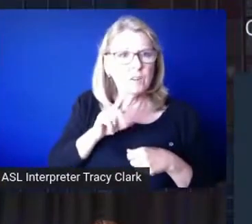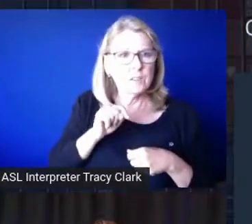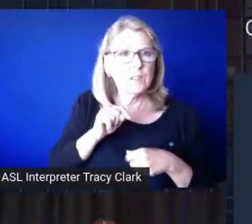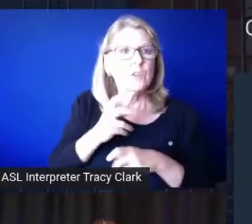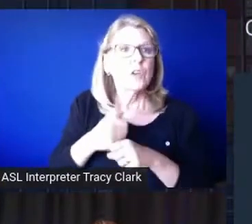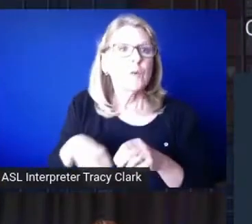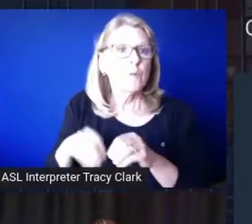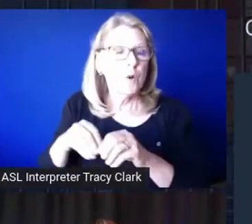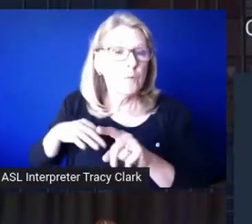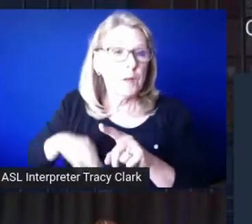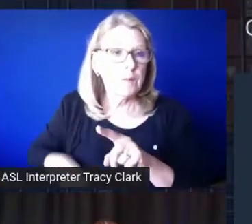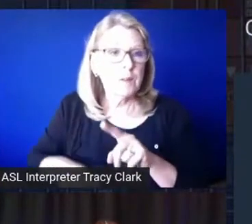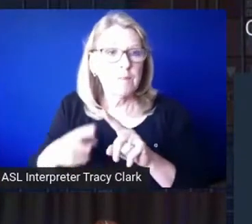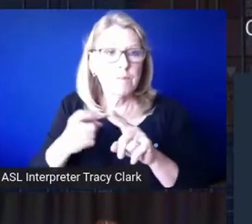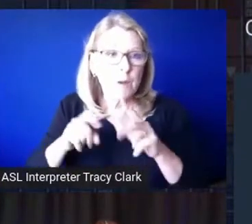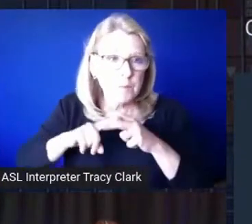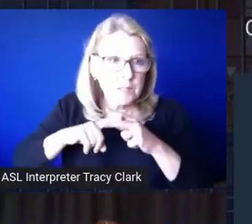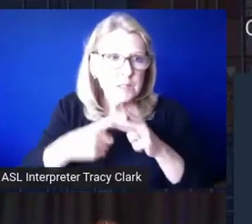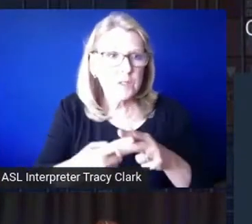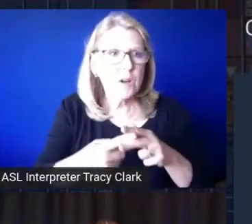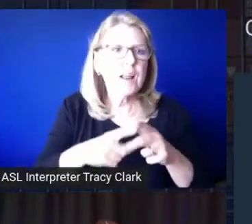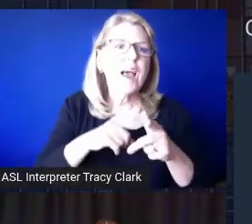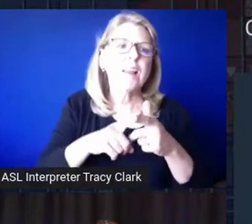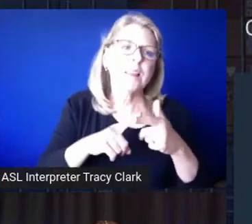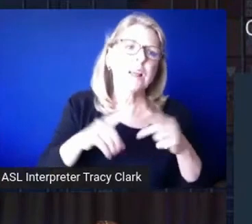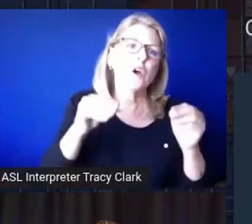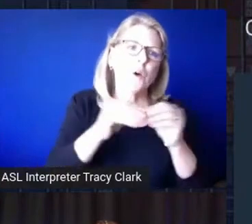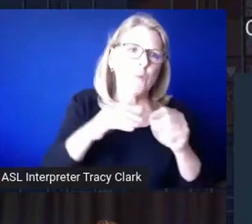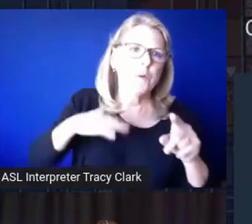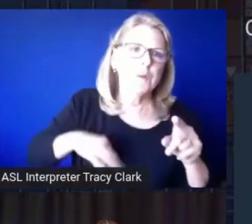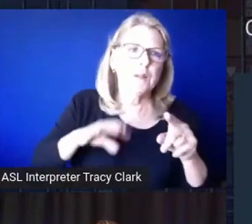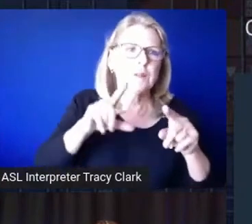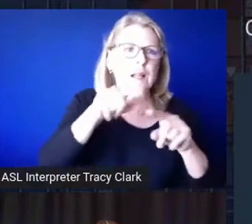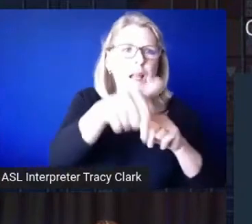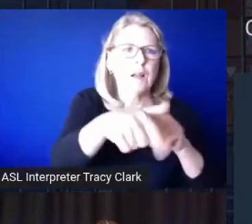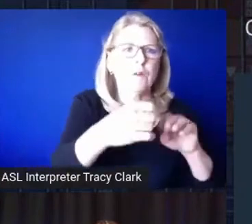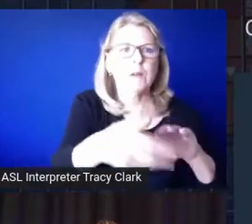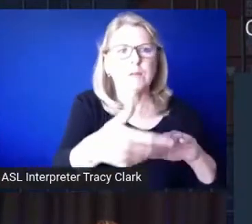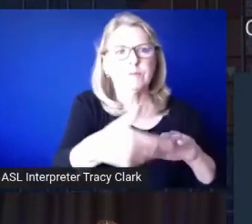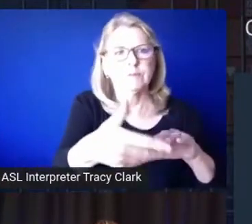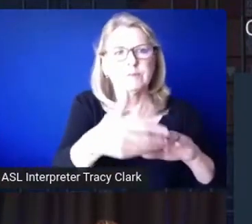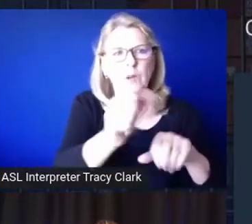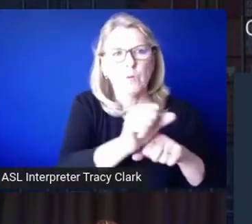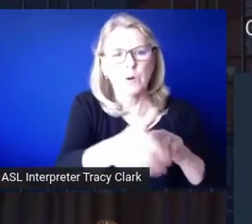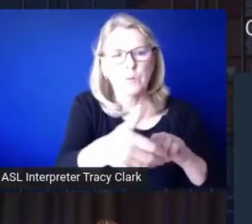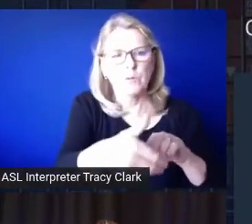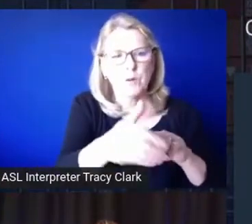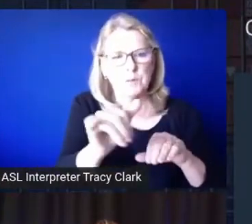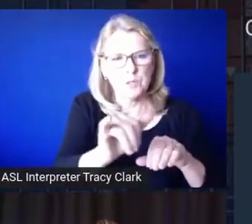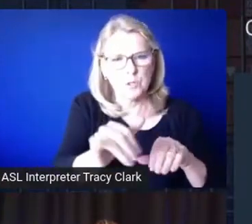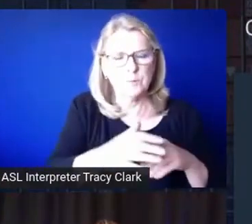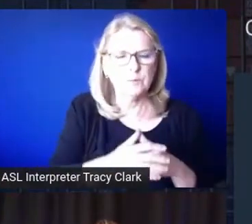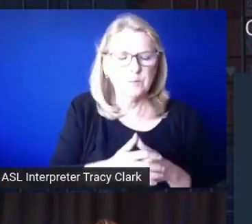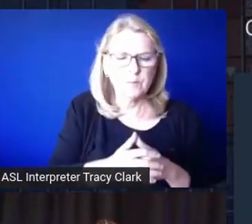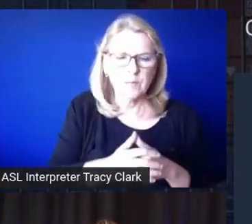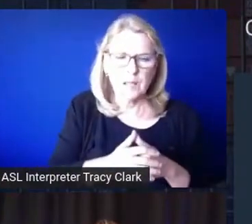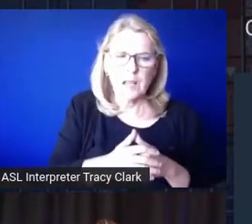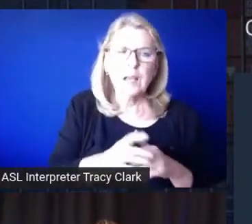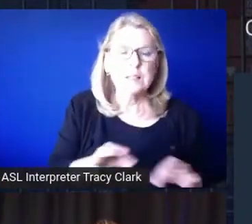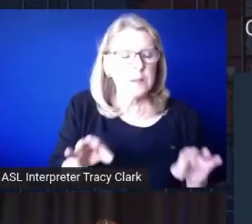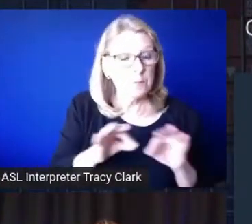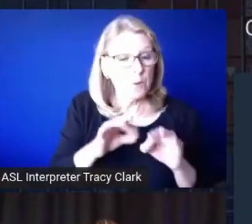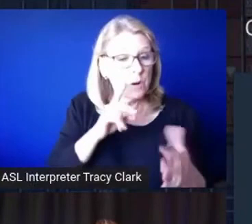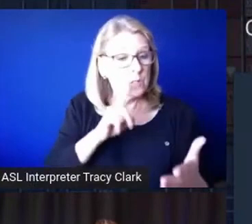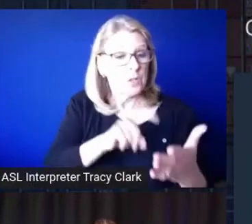your workloads as well. But yeah, I think it's important to call out the managed node groups, like that is coming, and hopefully